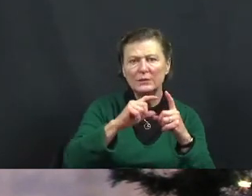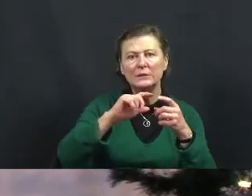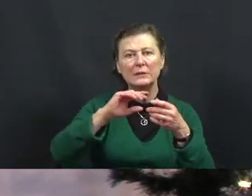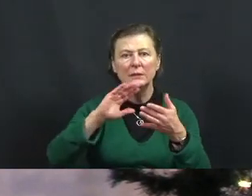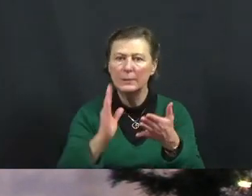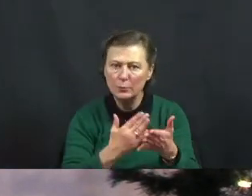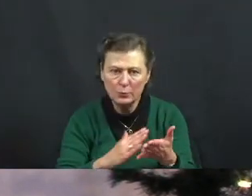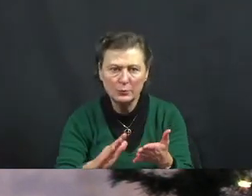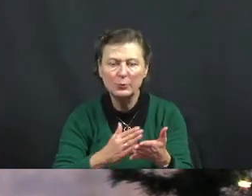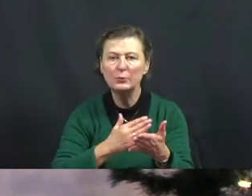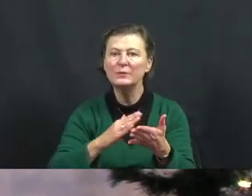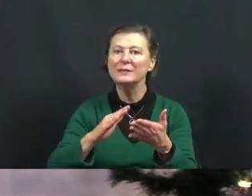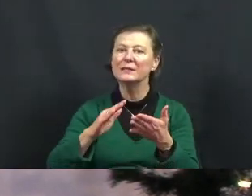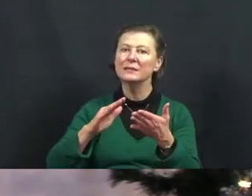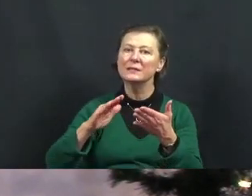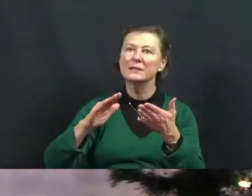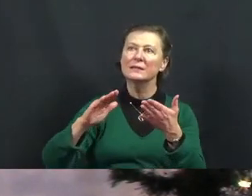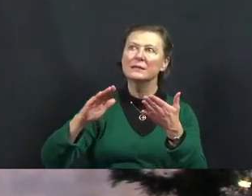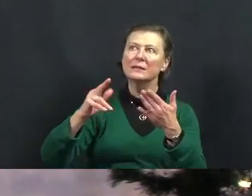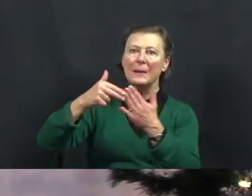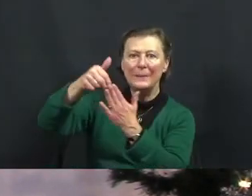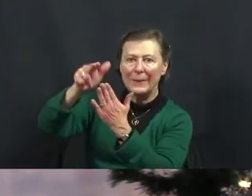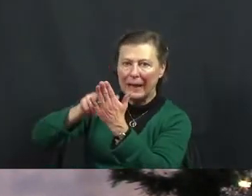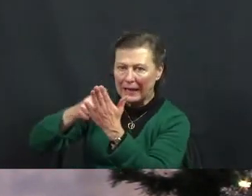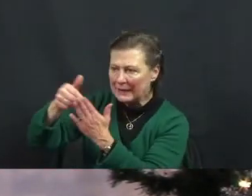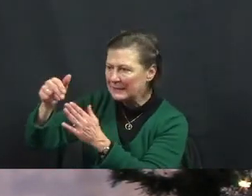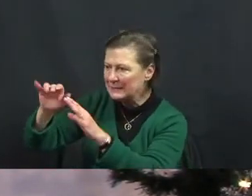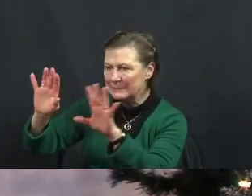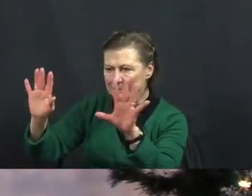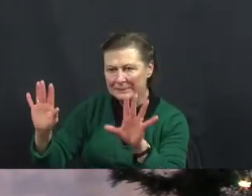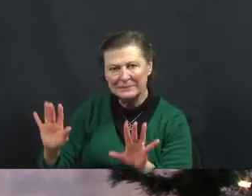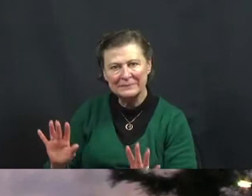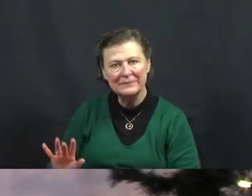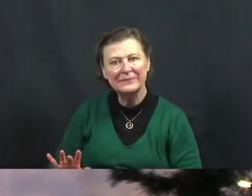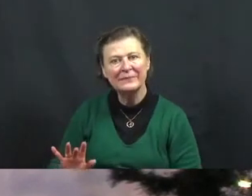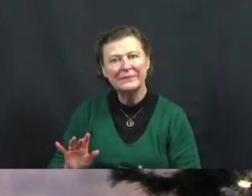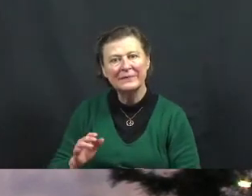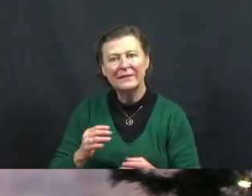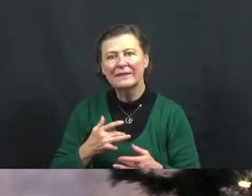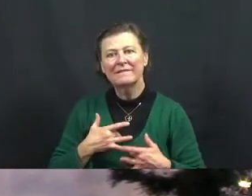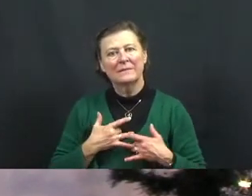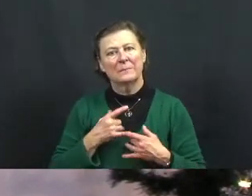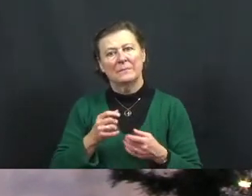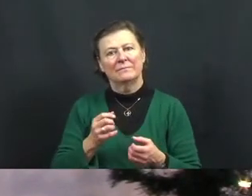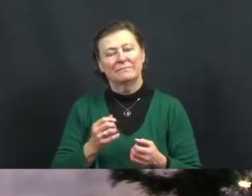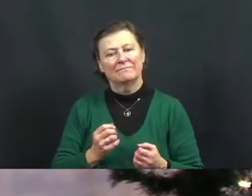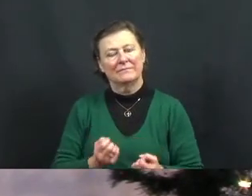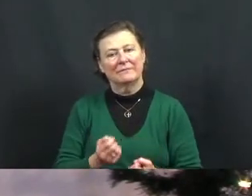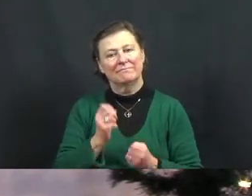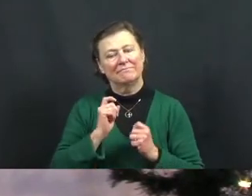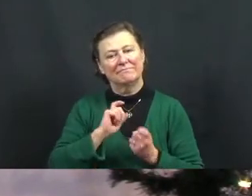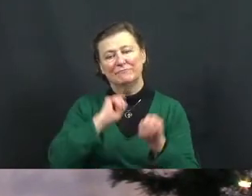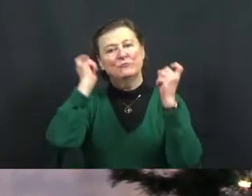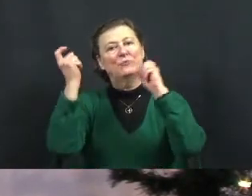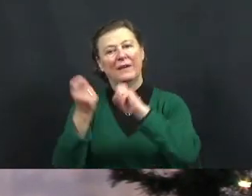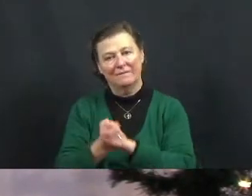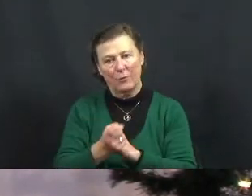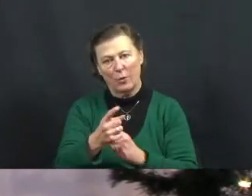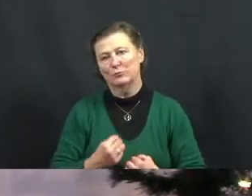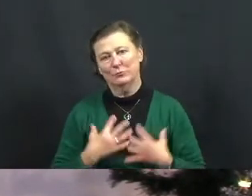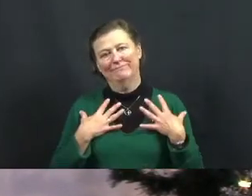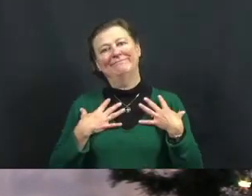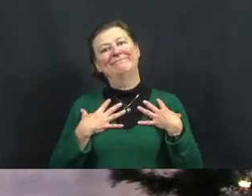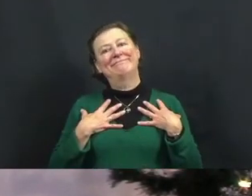music, whose paintings have touched you, have uplifted you, and transformed you.